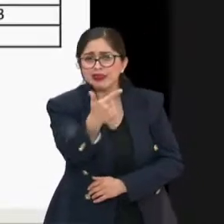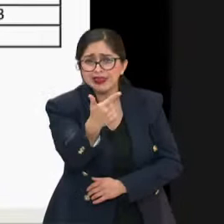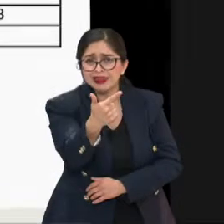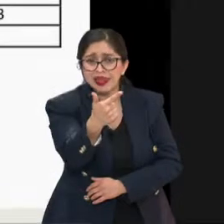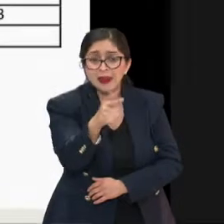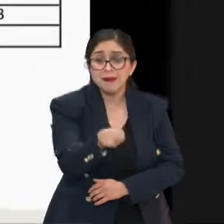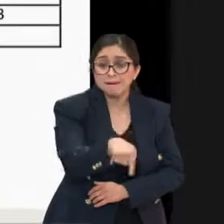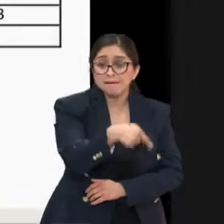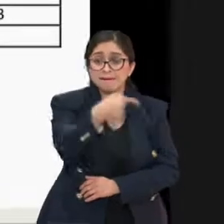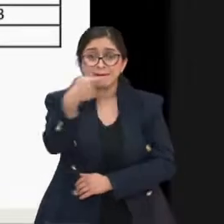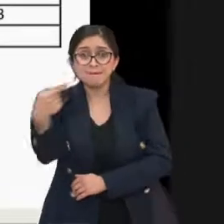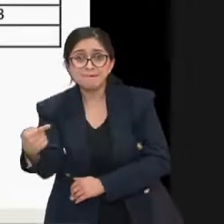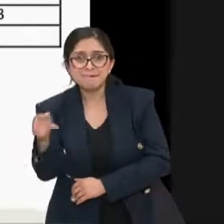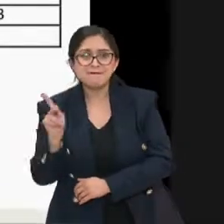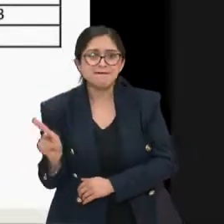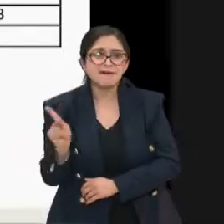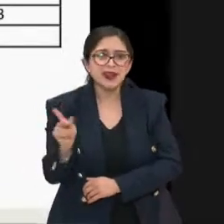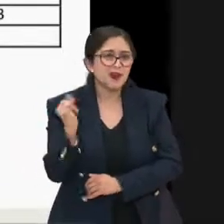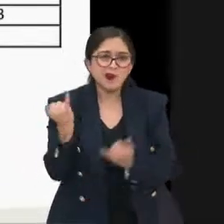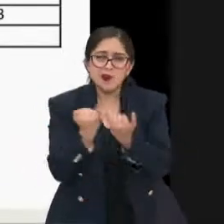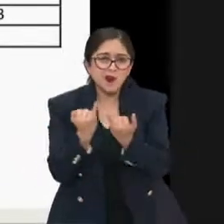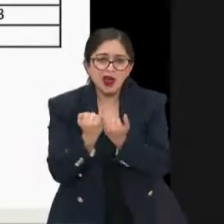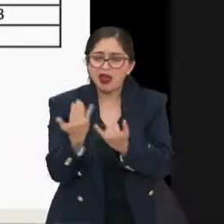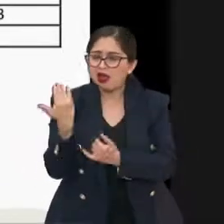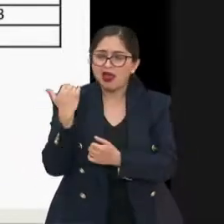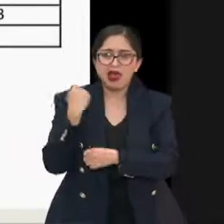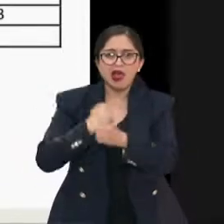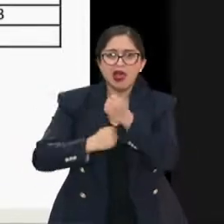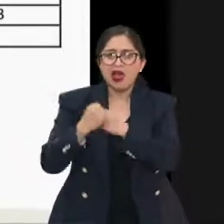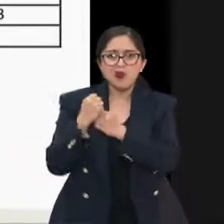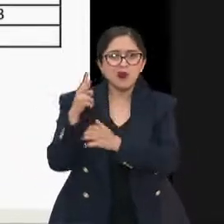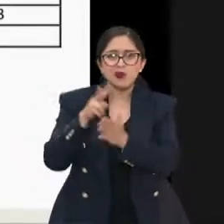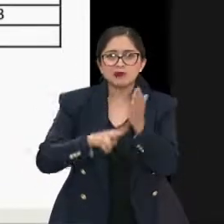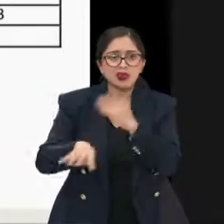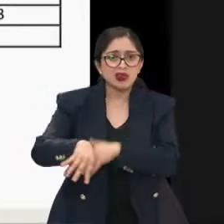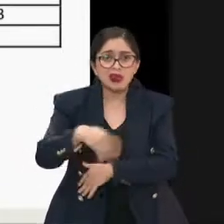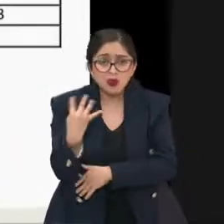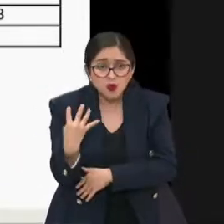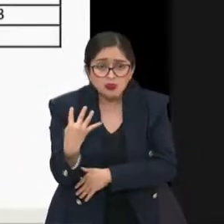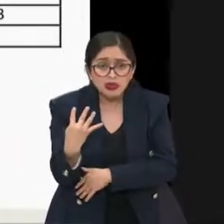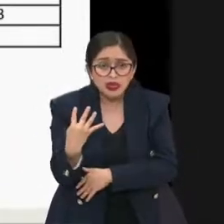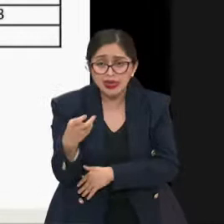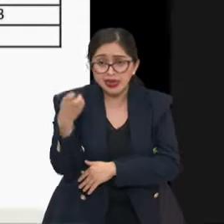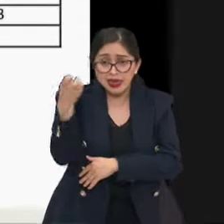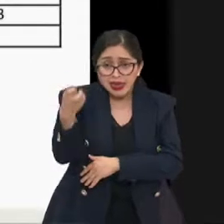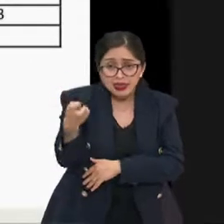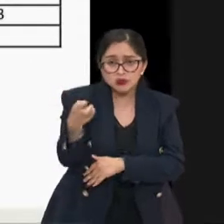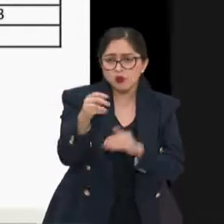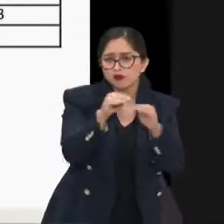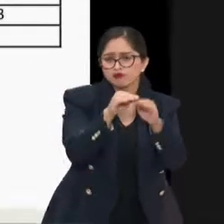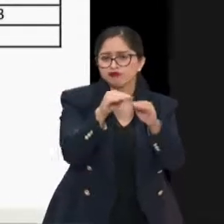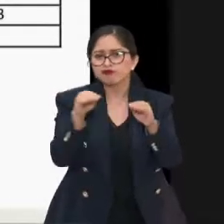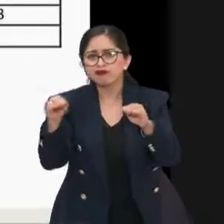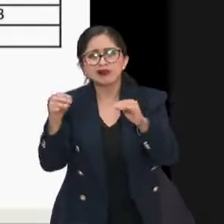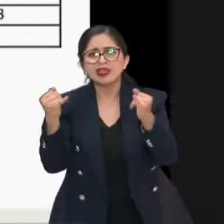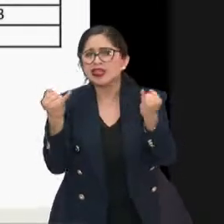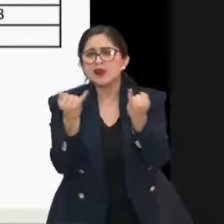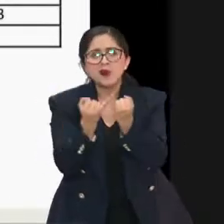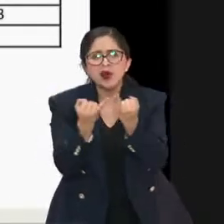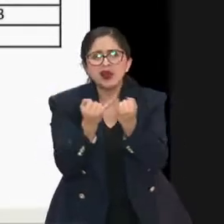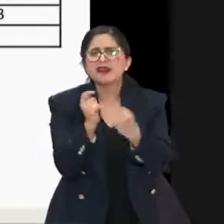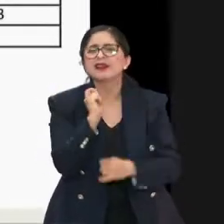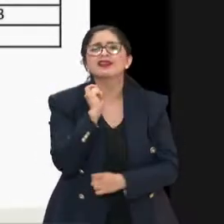0.87. Actually, this is the same. I did the same exercise in the elections of 2014, where the